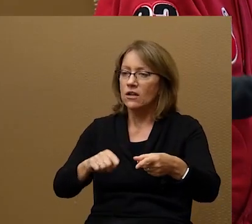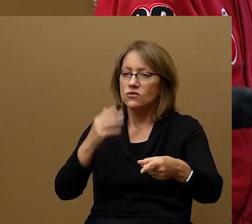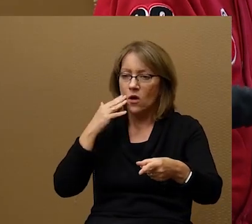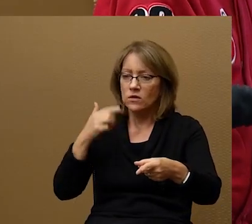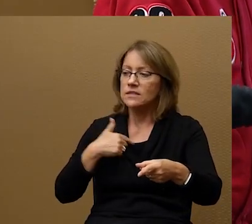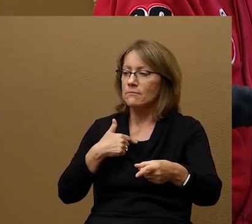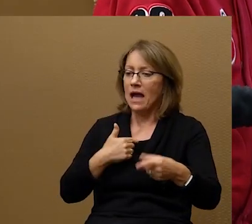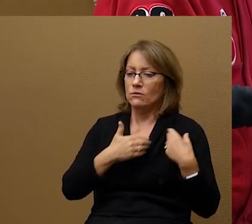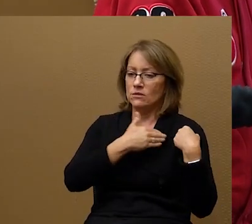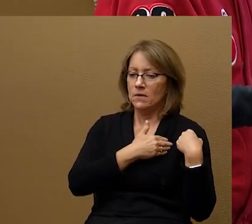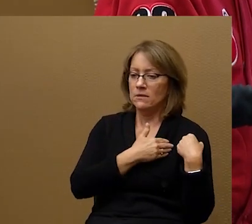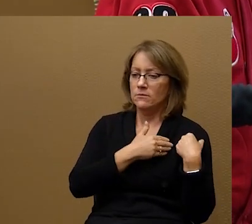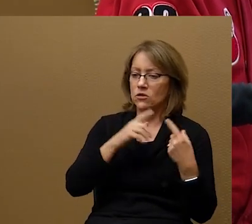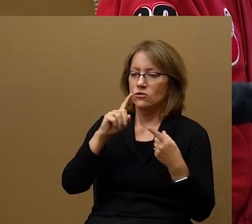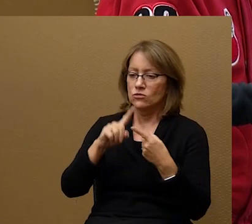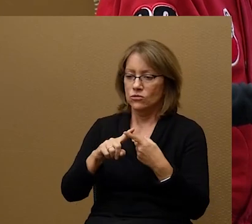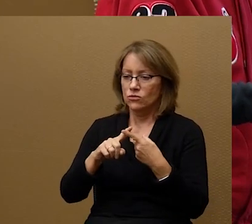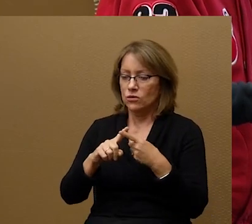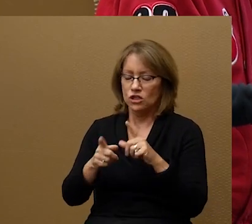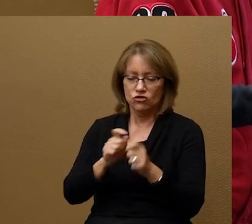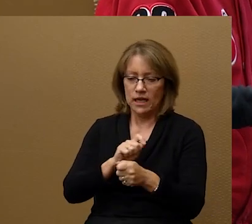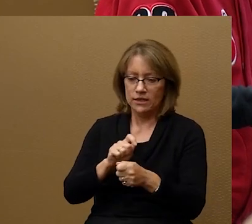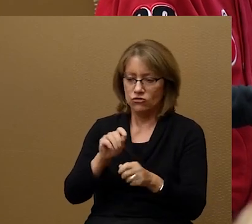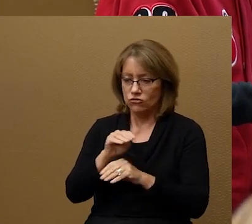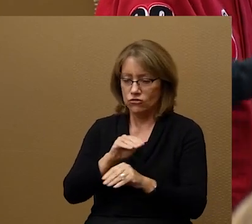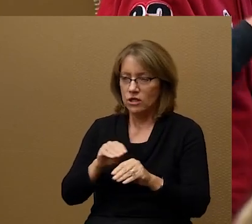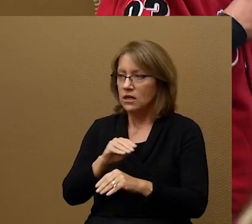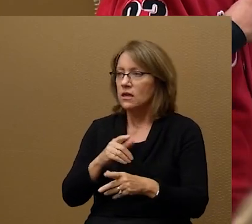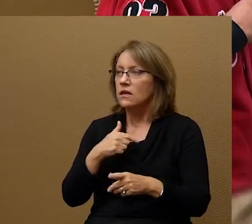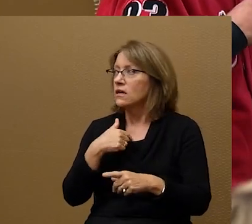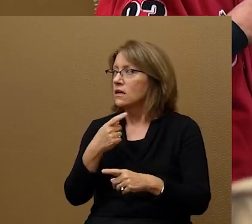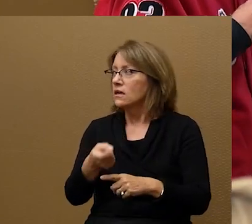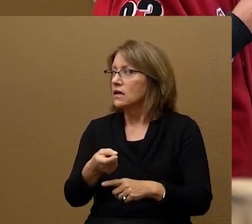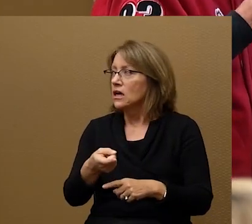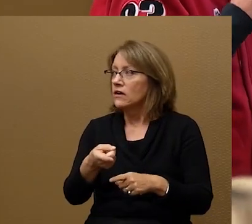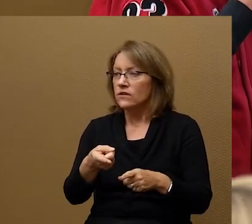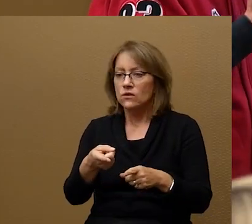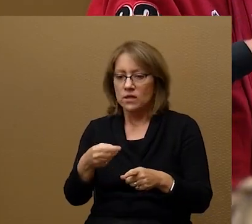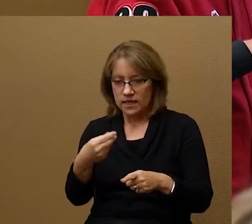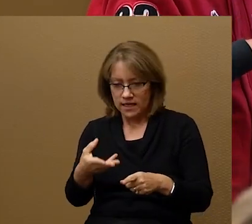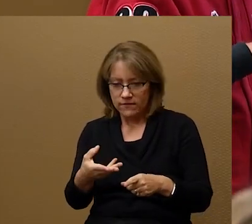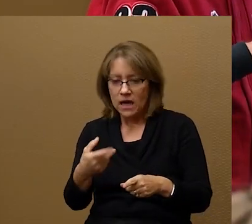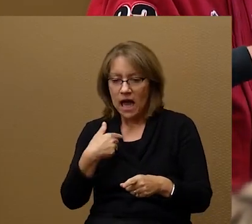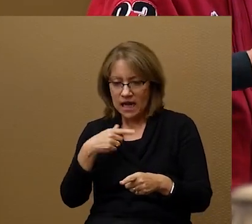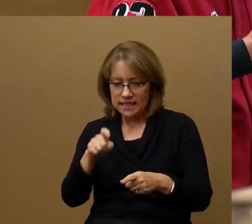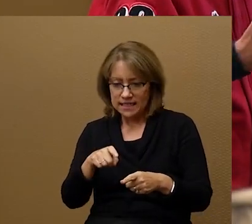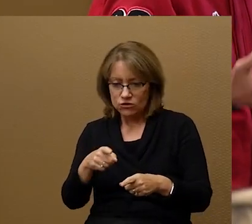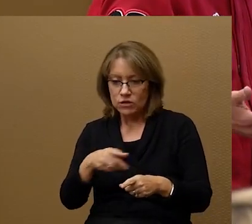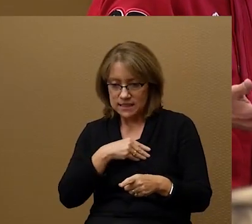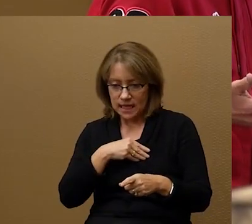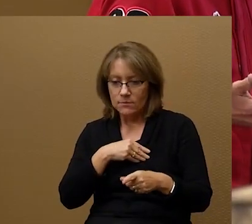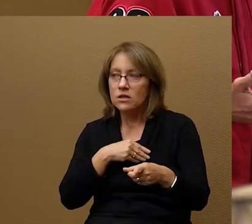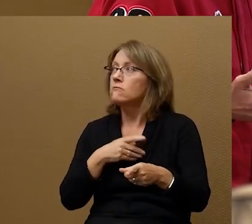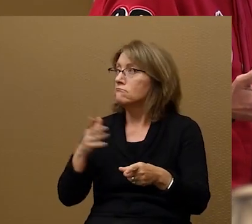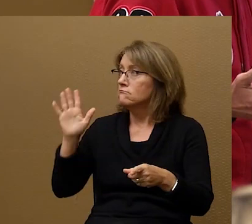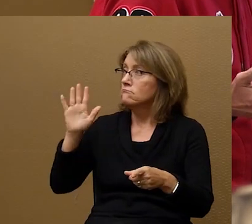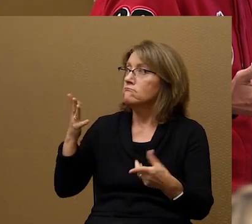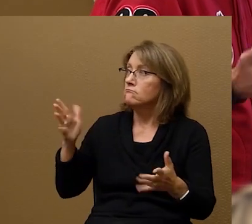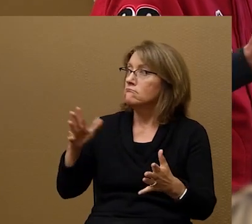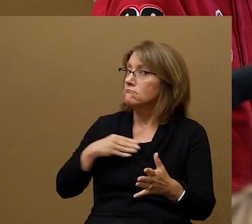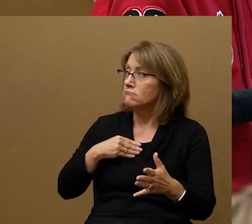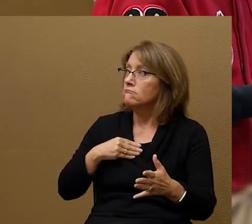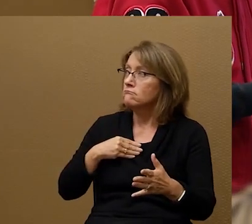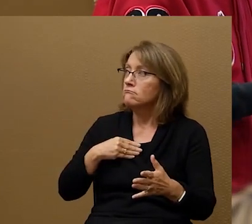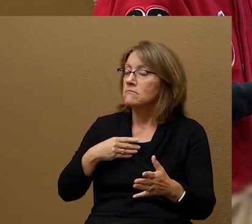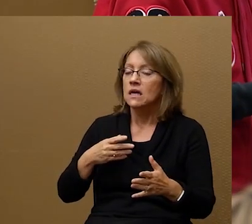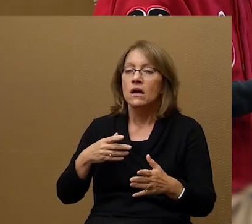them time to accept. And if you give them enough time, they will accept and then say finished and then move on. But